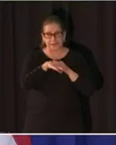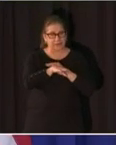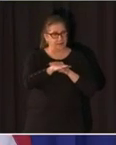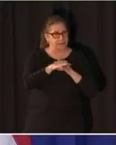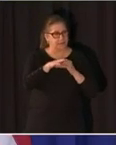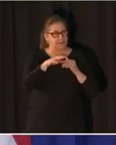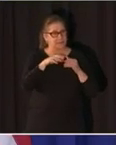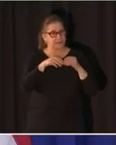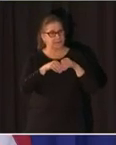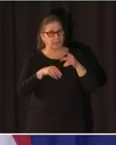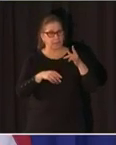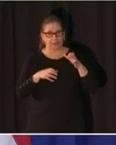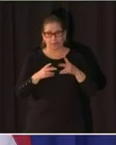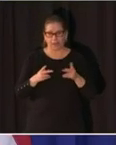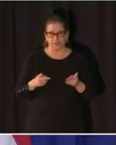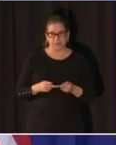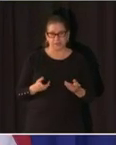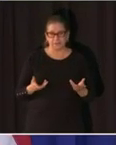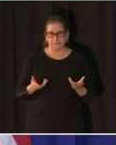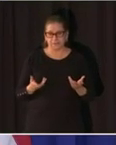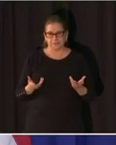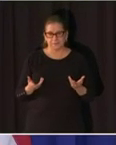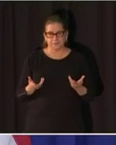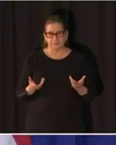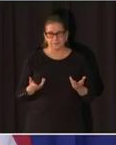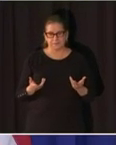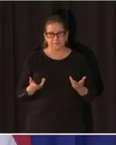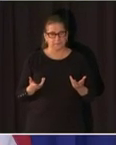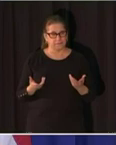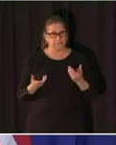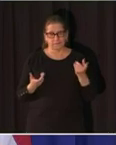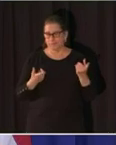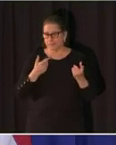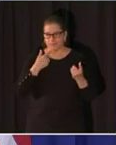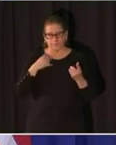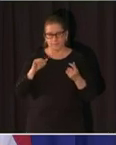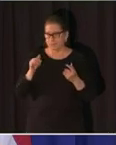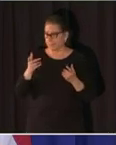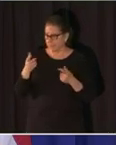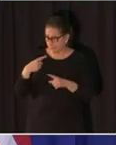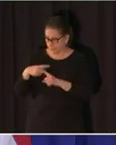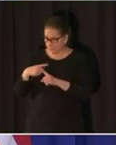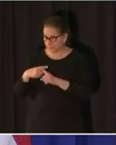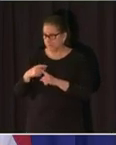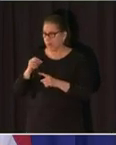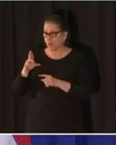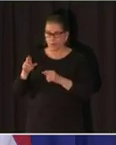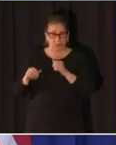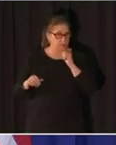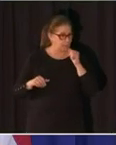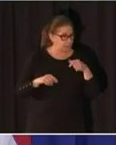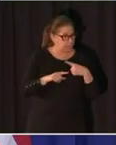same, regardless of whether or not there has been a case in an employee or a patron at that